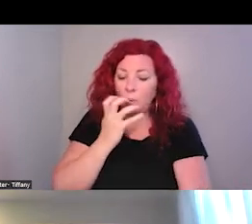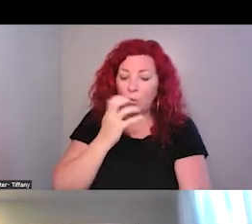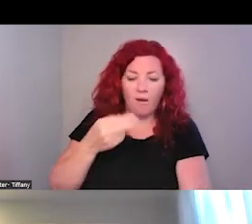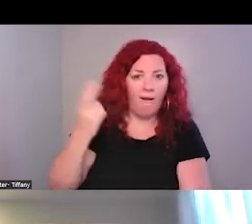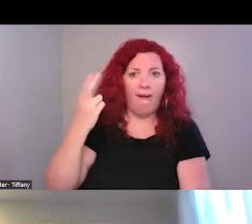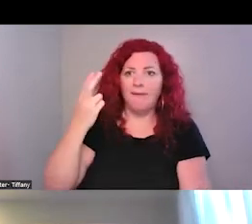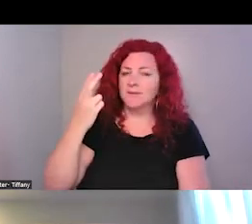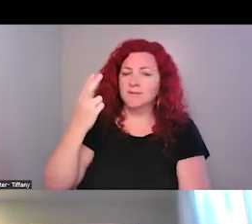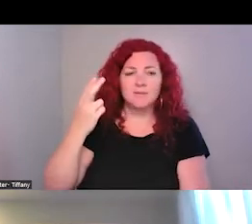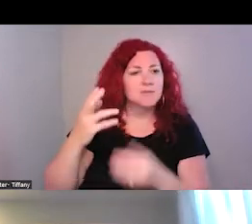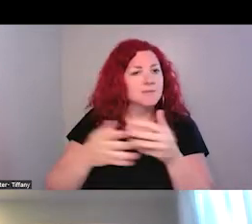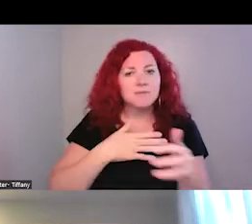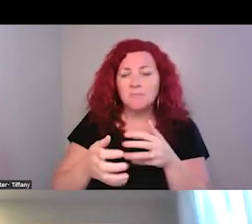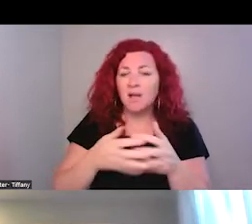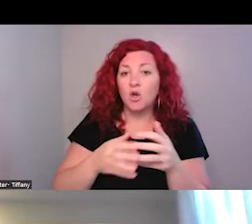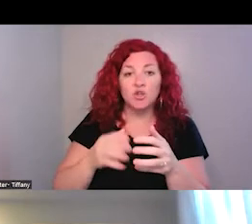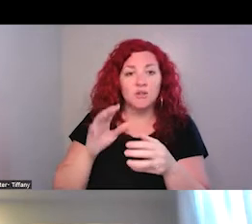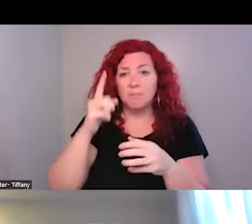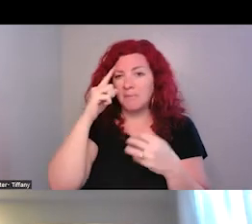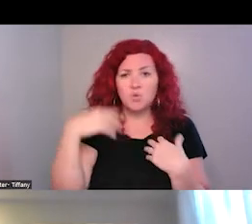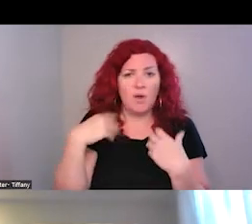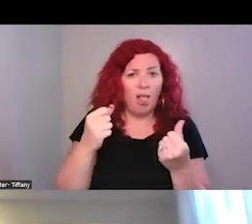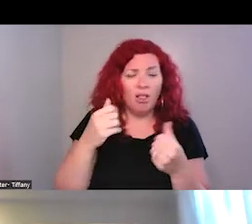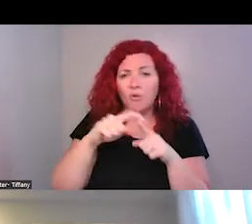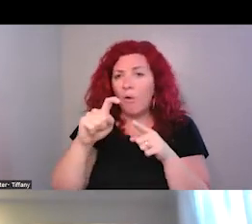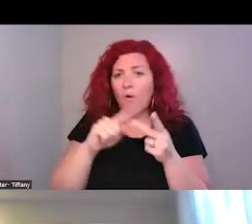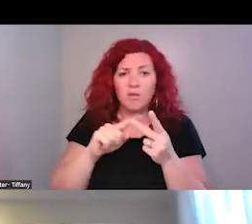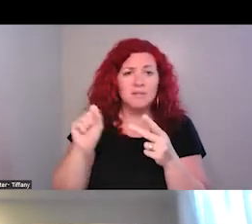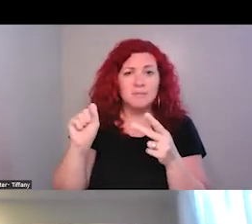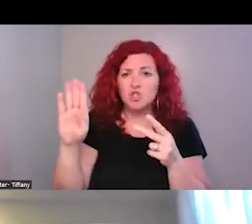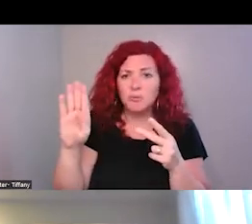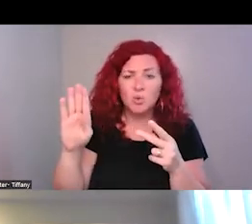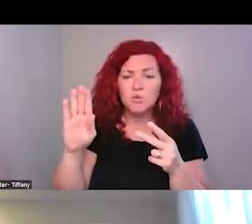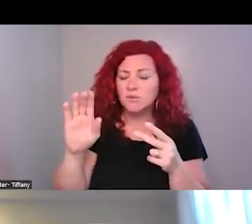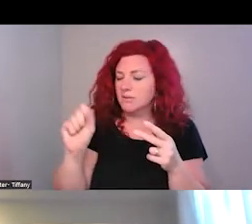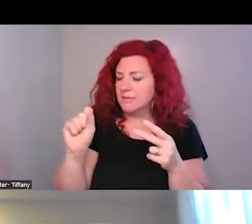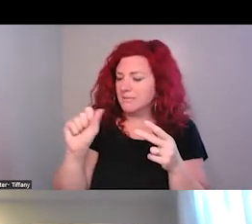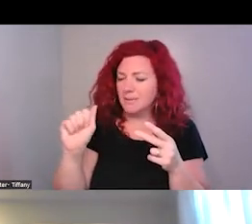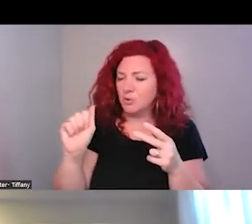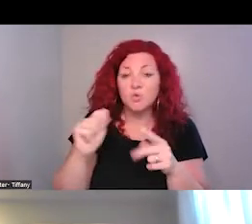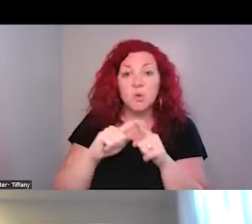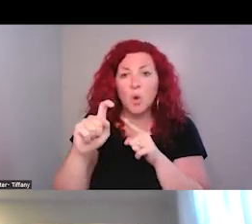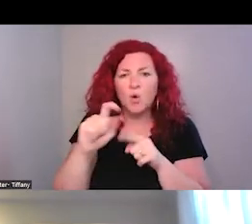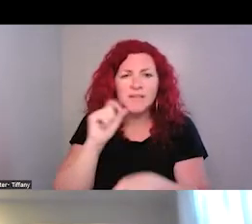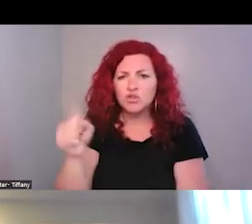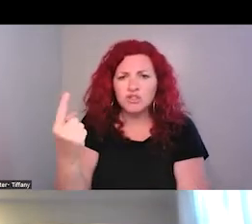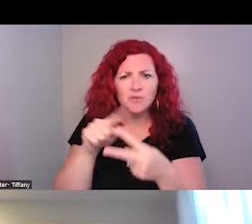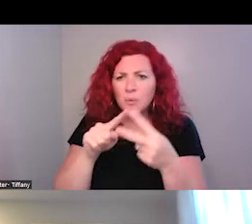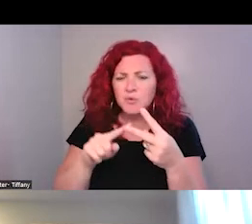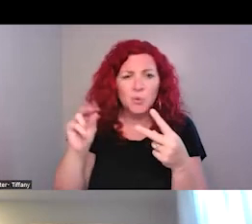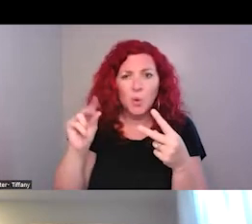people who are experiencing a behavioral health crisis, like a mental health call or substance use disorder call. But a lot of times those calls come in for people who are homeless for,